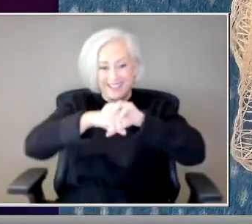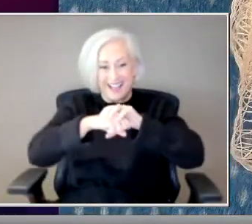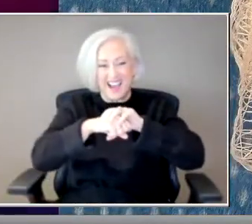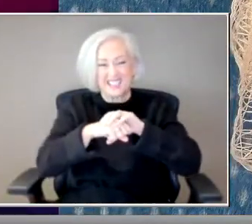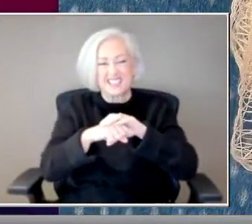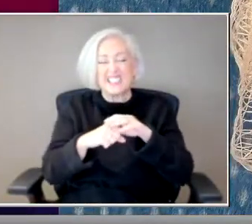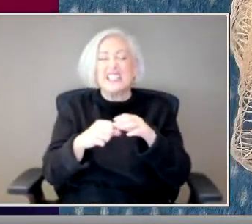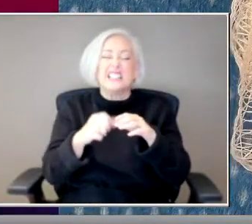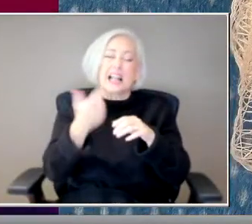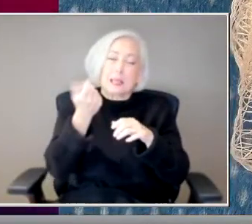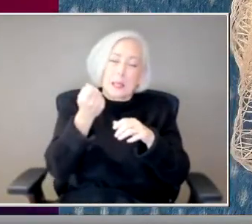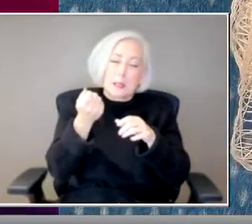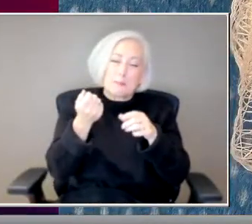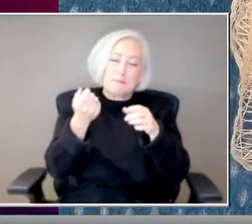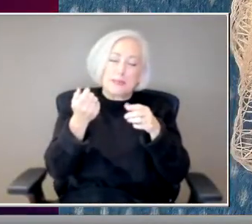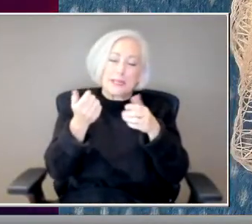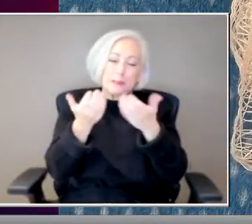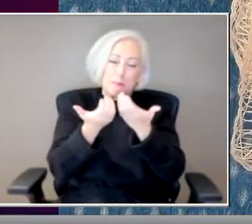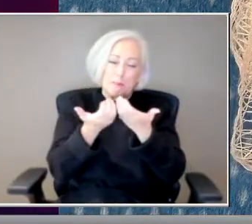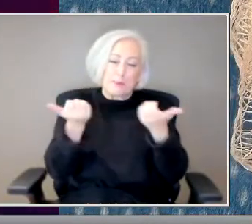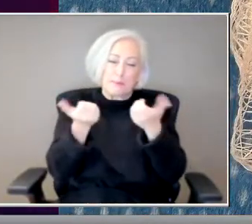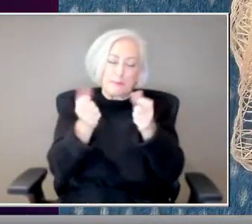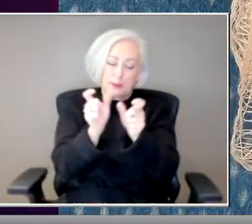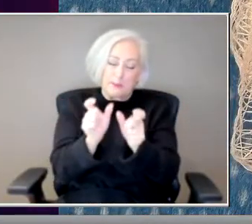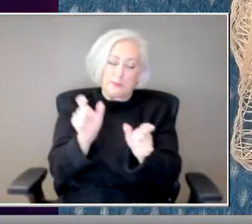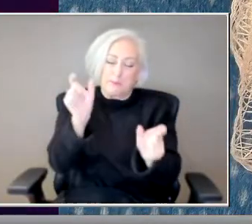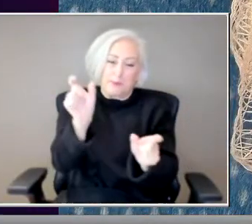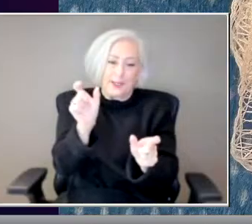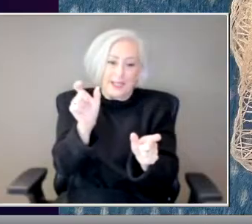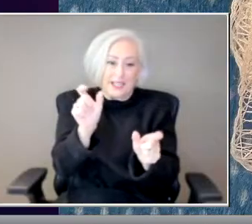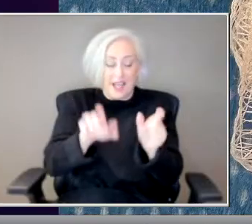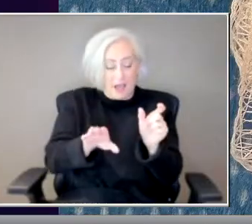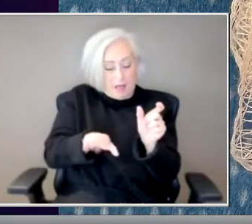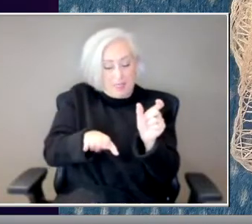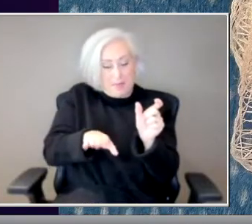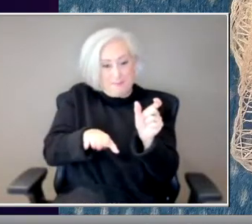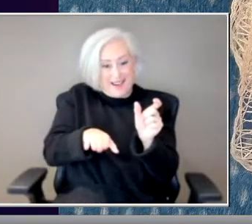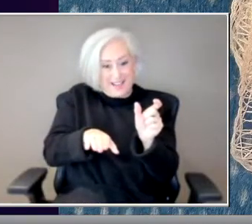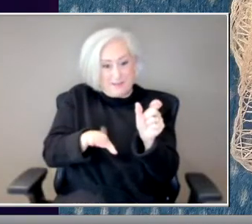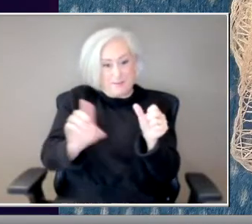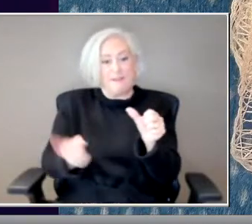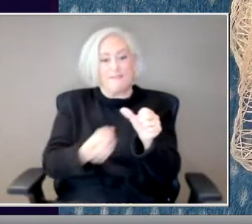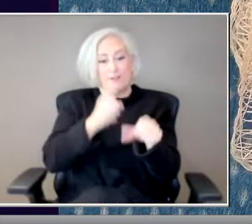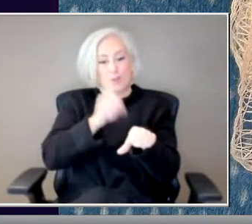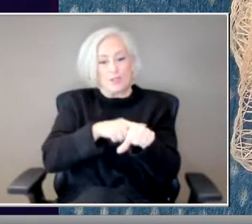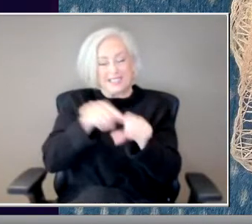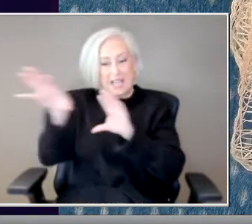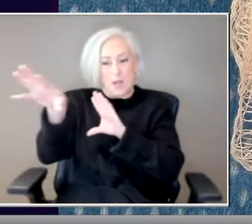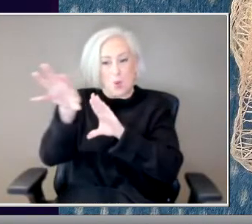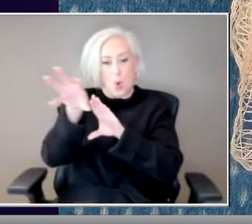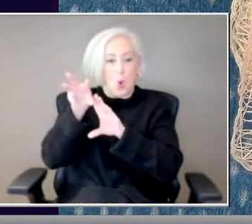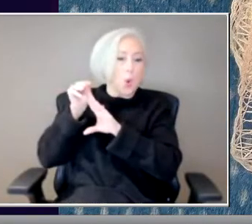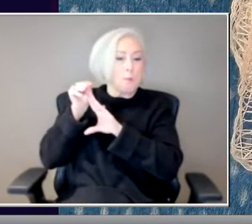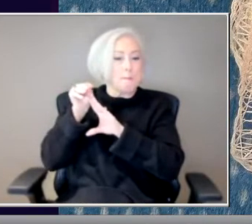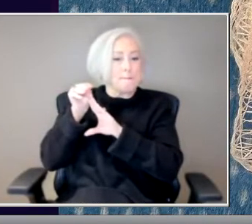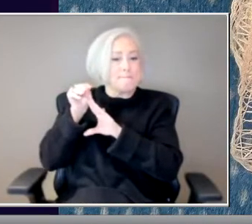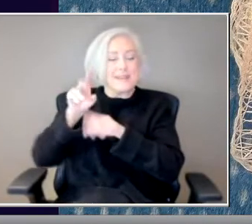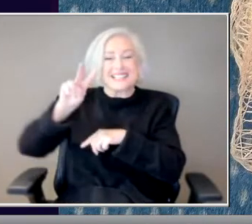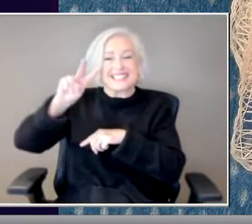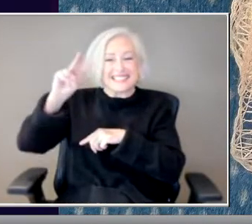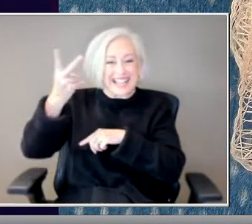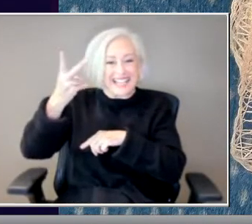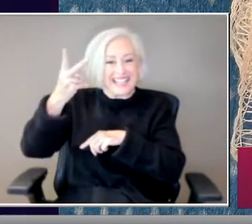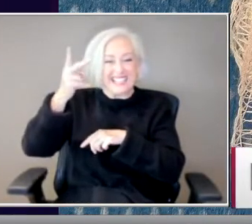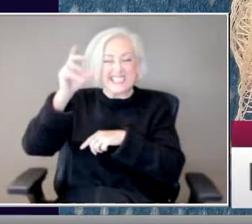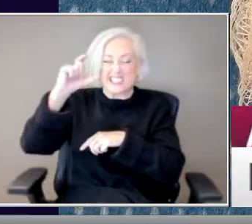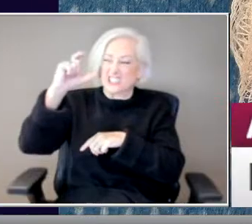Correct, yeah. So you can see that one on the bottom is with the first pass, and then the majority or the meat of the clot was a top clot. So that